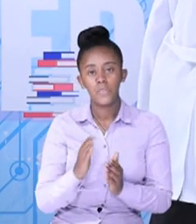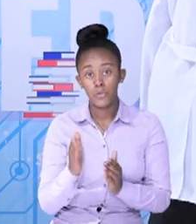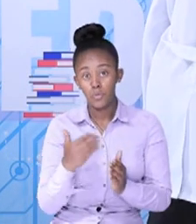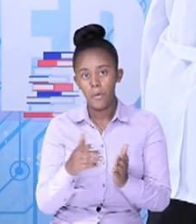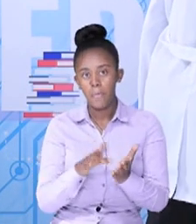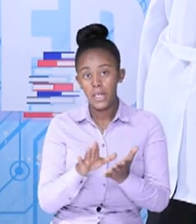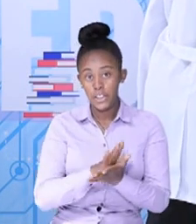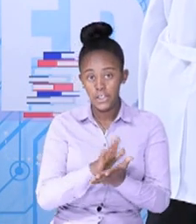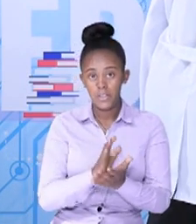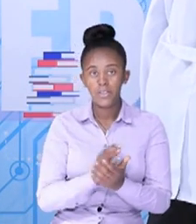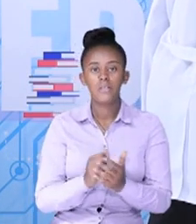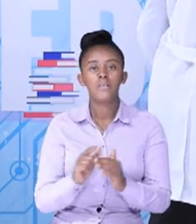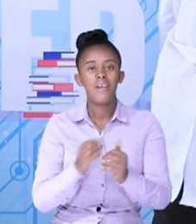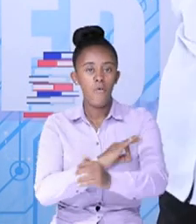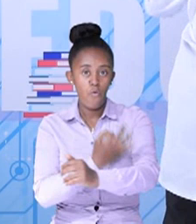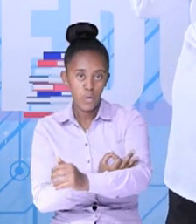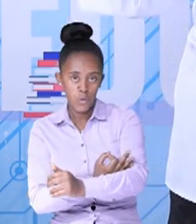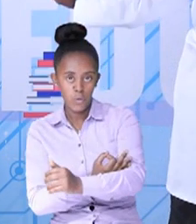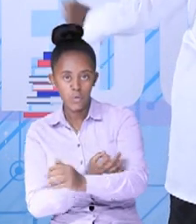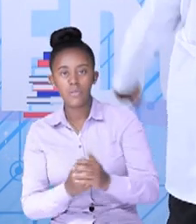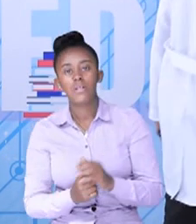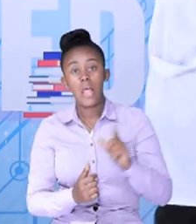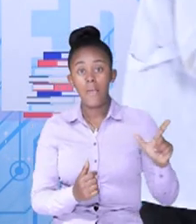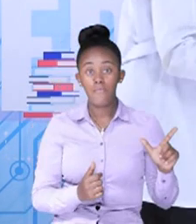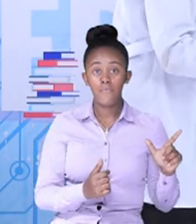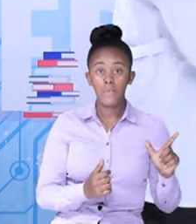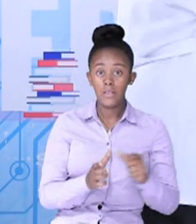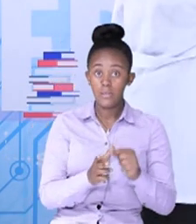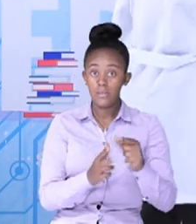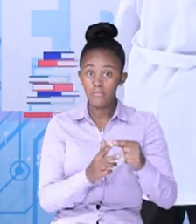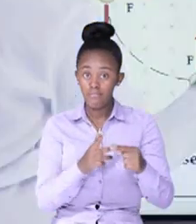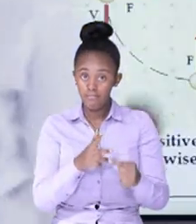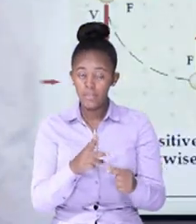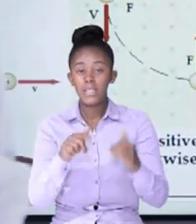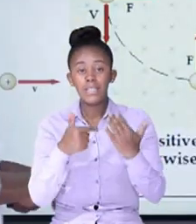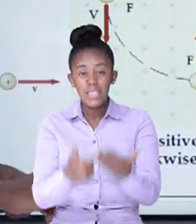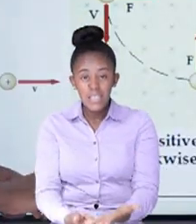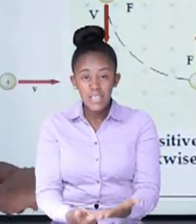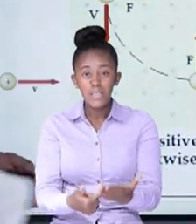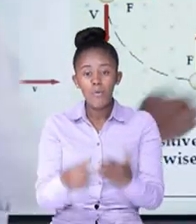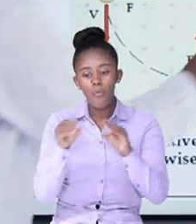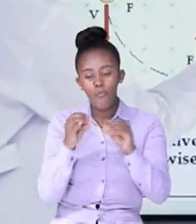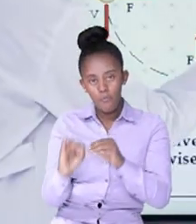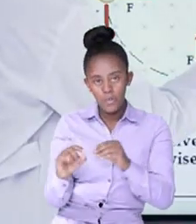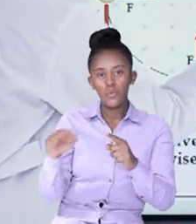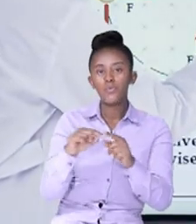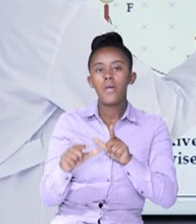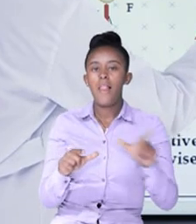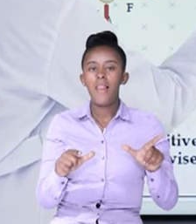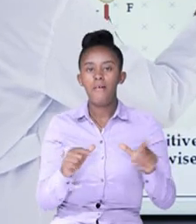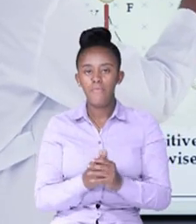page. So the direction of the force is towards the left, which means this charged particle is gradually moving to the left.